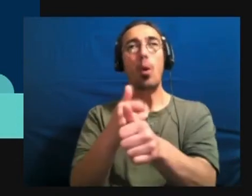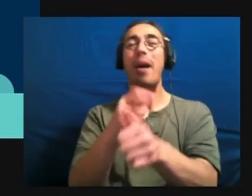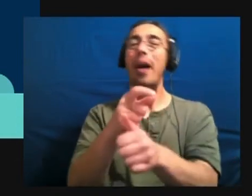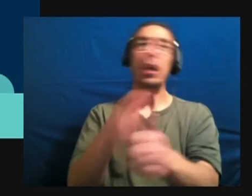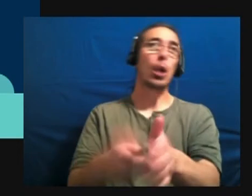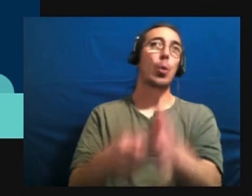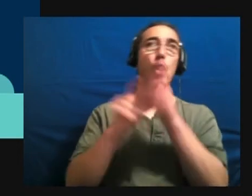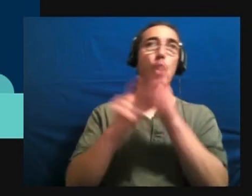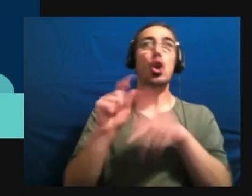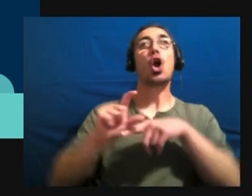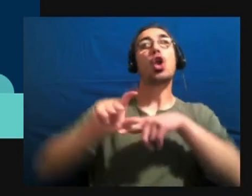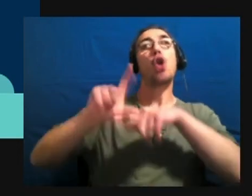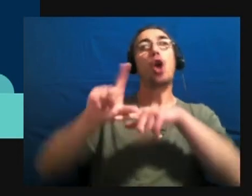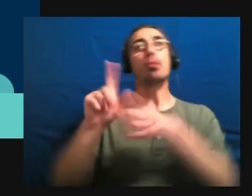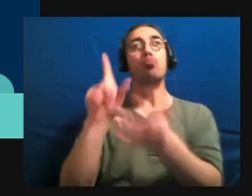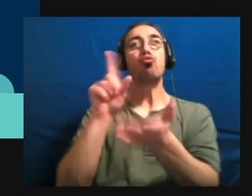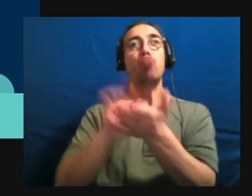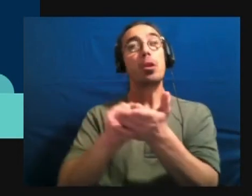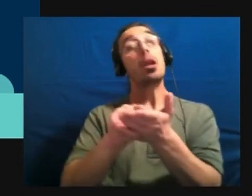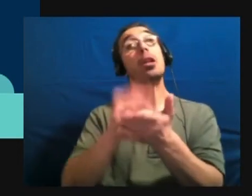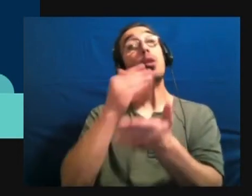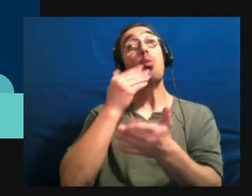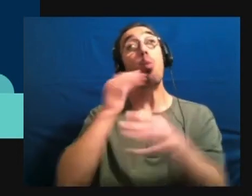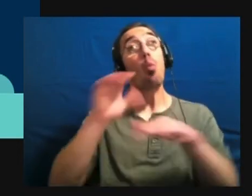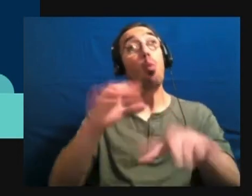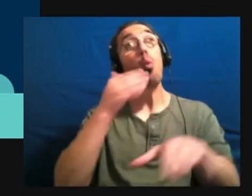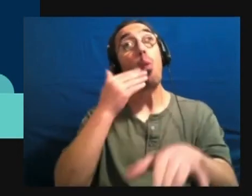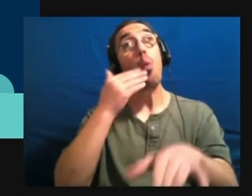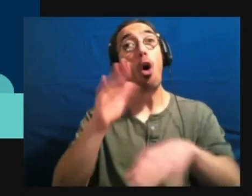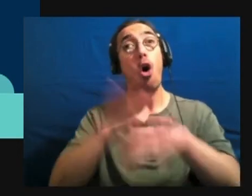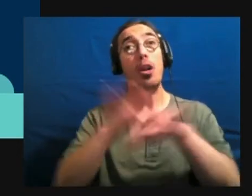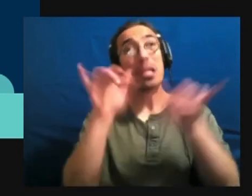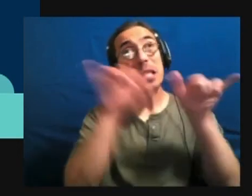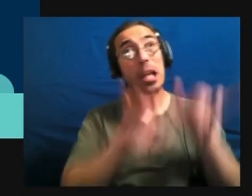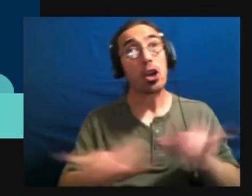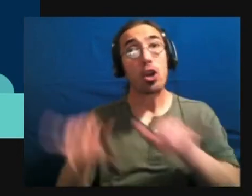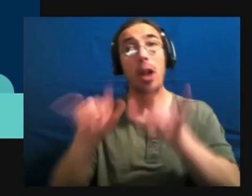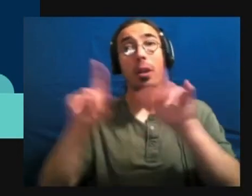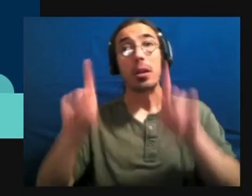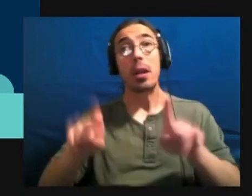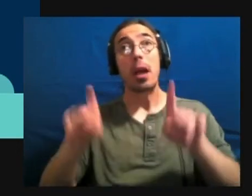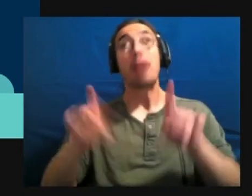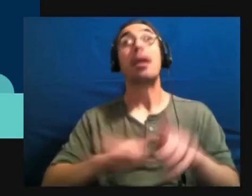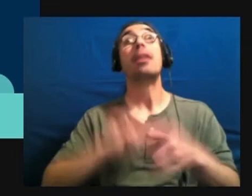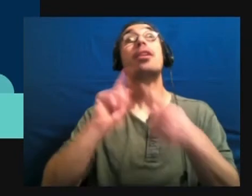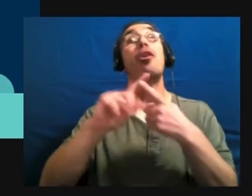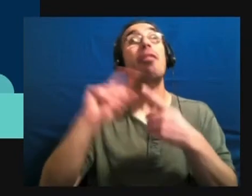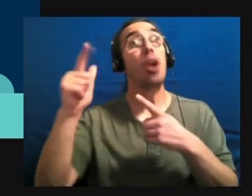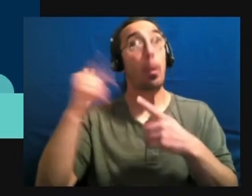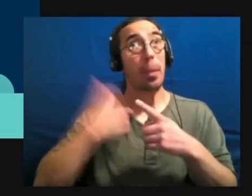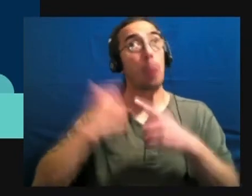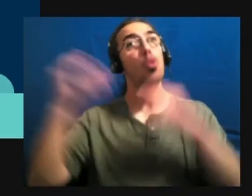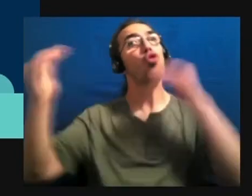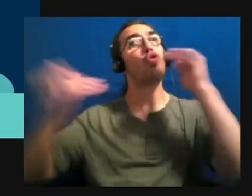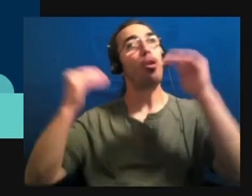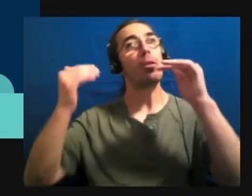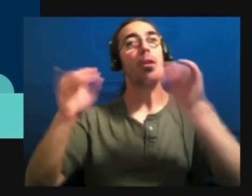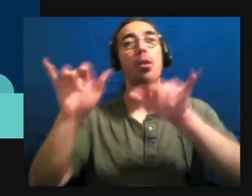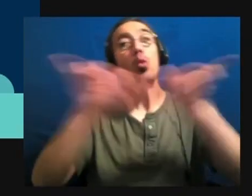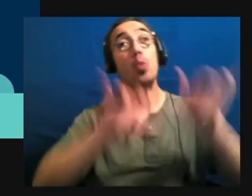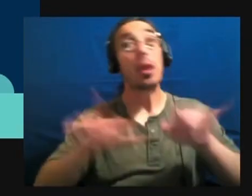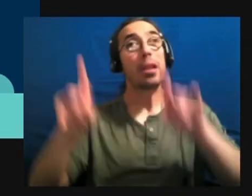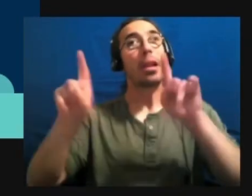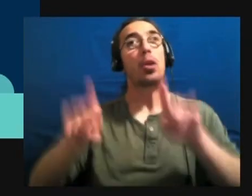very well on standardized tests, and didn't realize until I was an adult that it was because those standardized tests only had